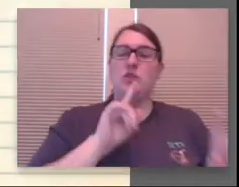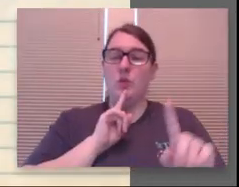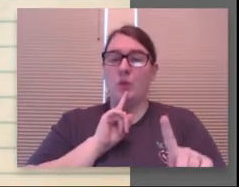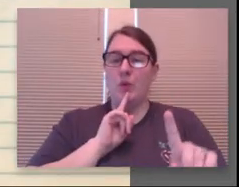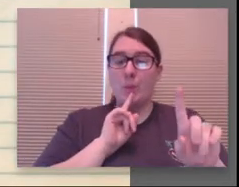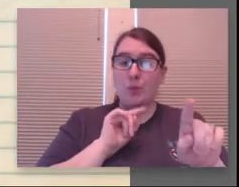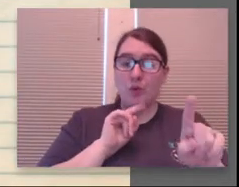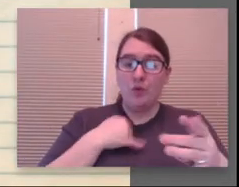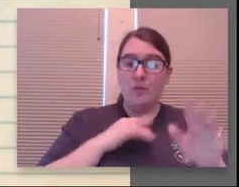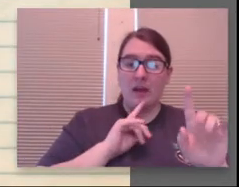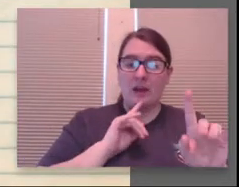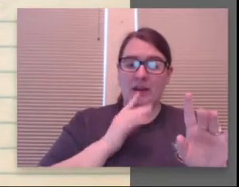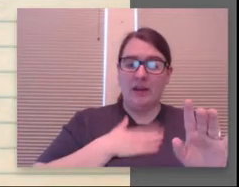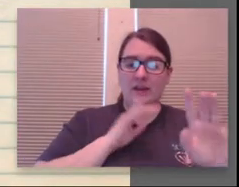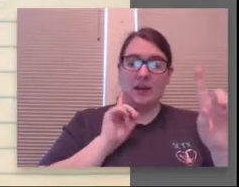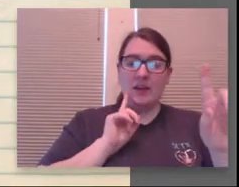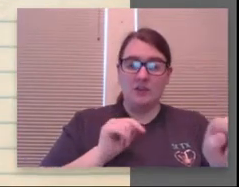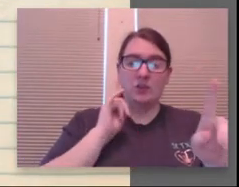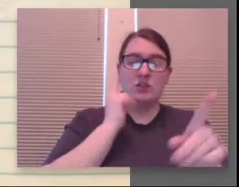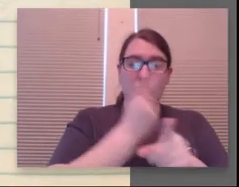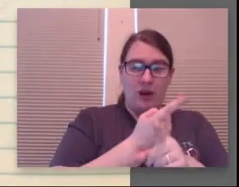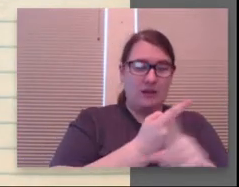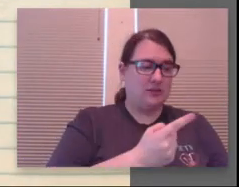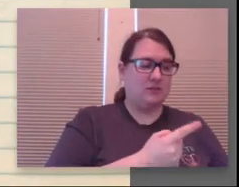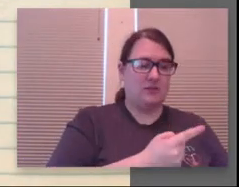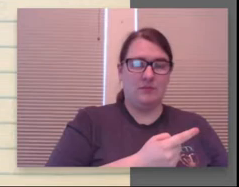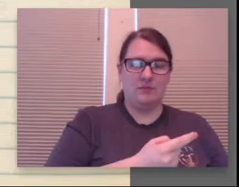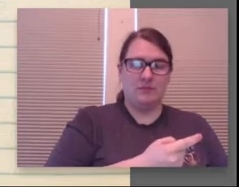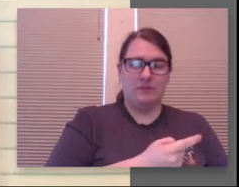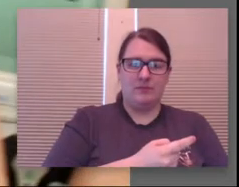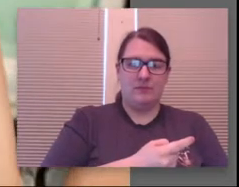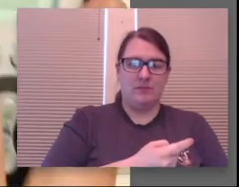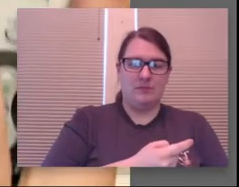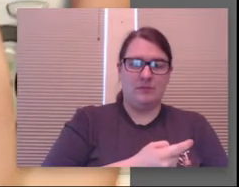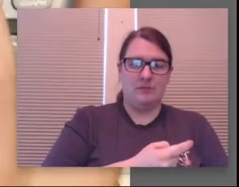Okay, to prove my answer is correct,